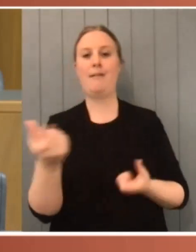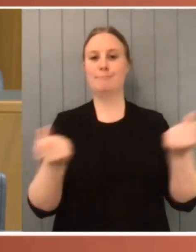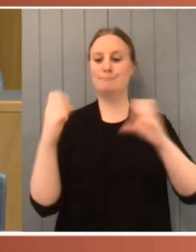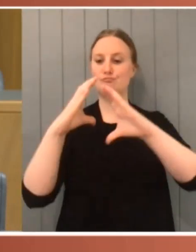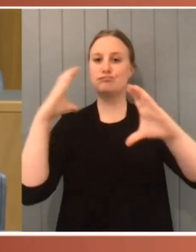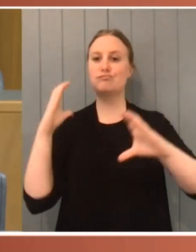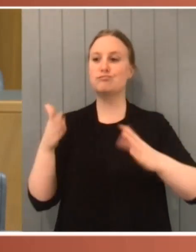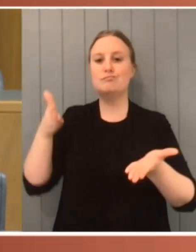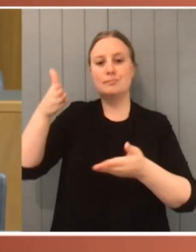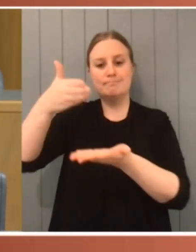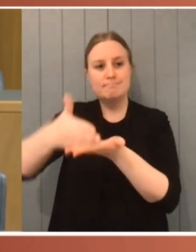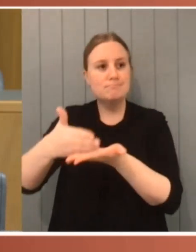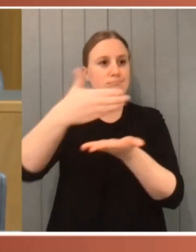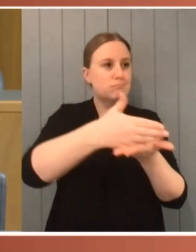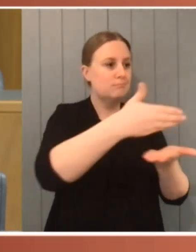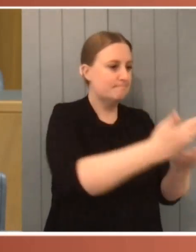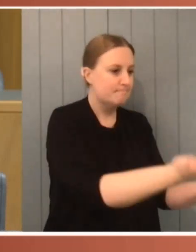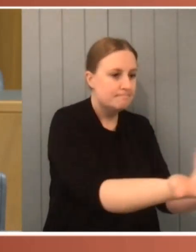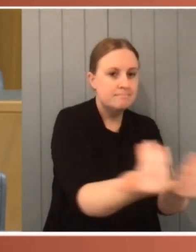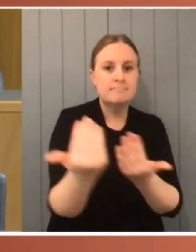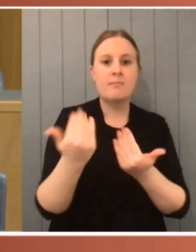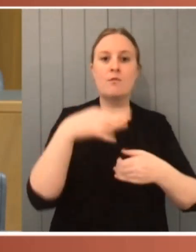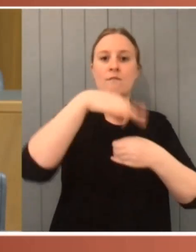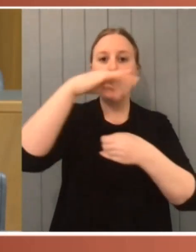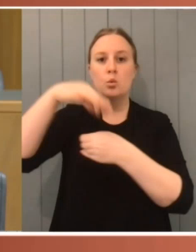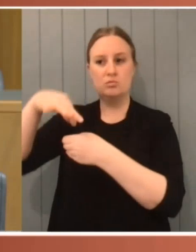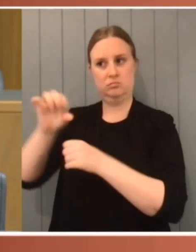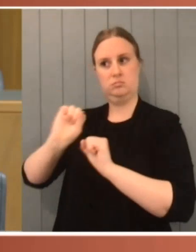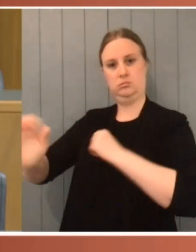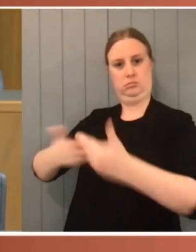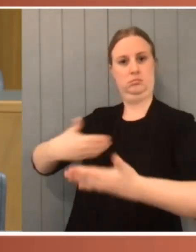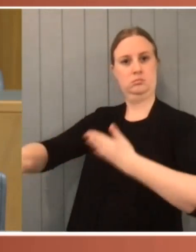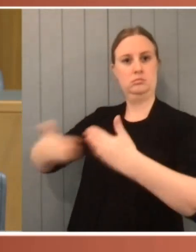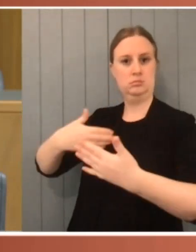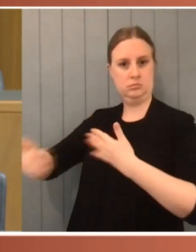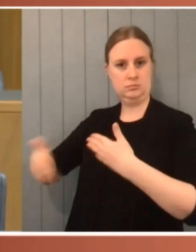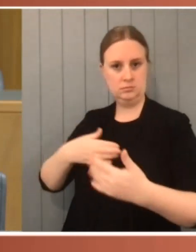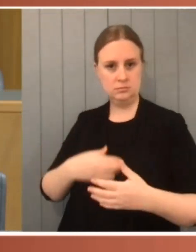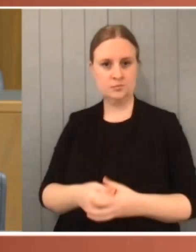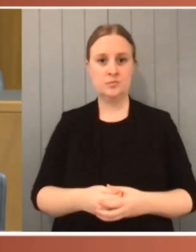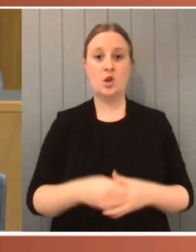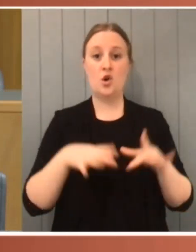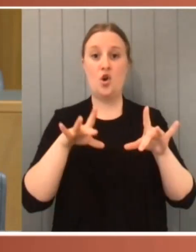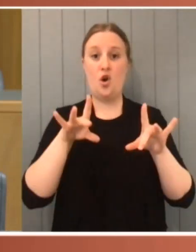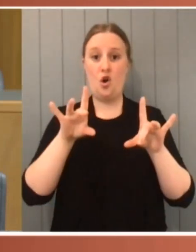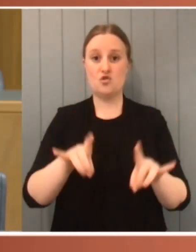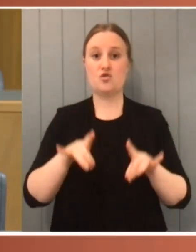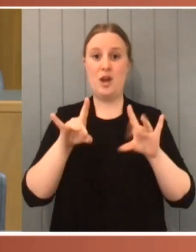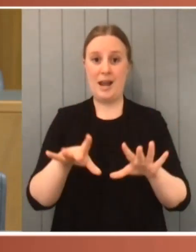of registration. Indeed, Australia has been described as the most voter-friendly country in the